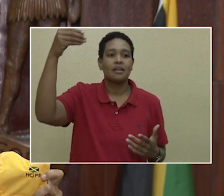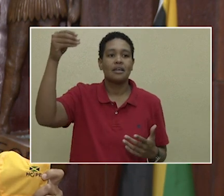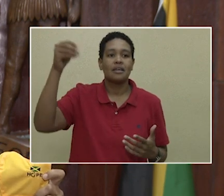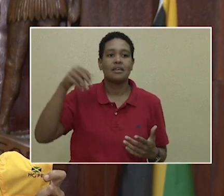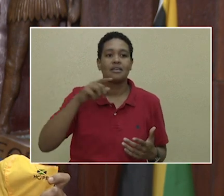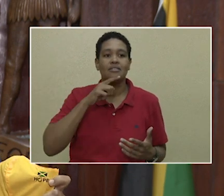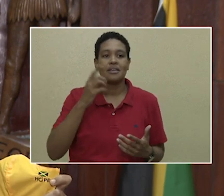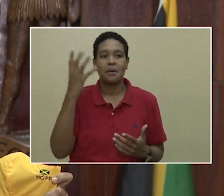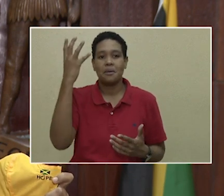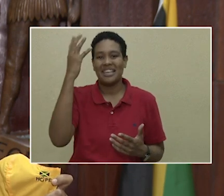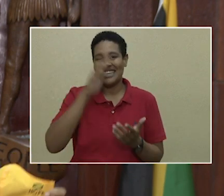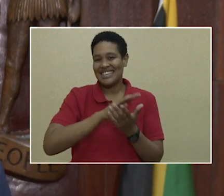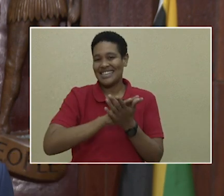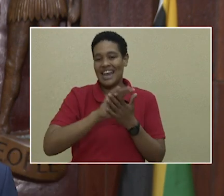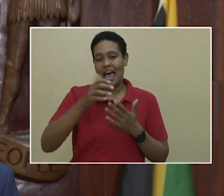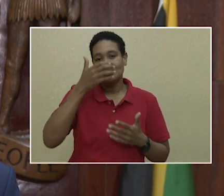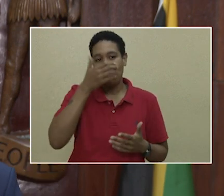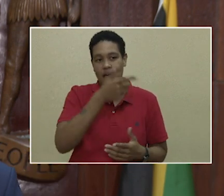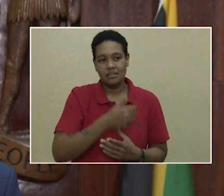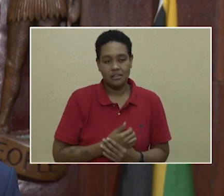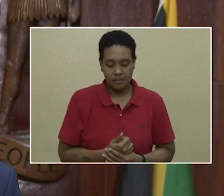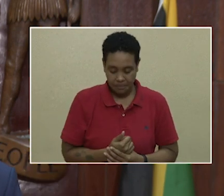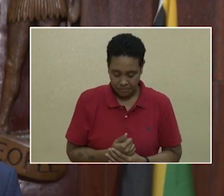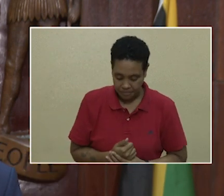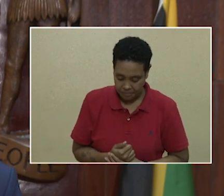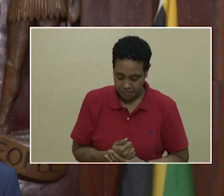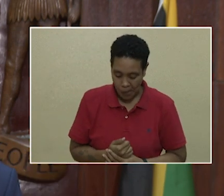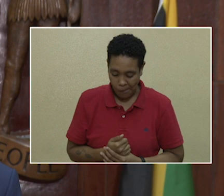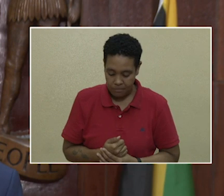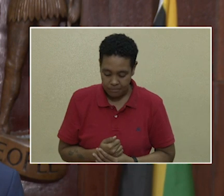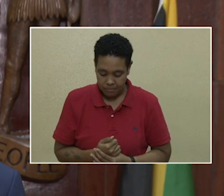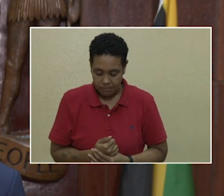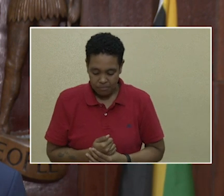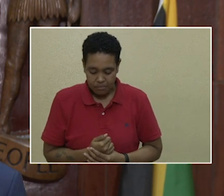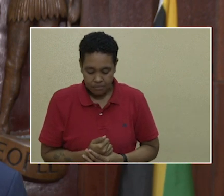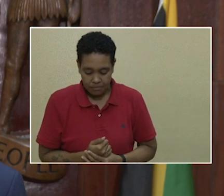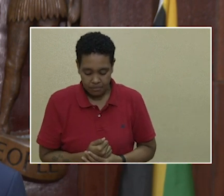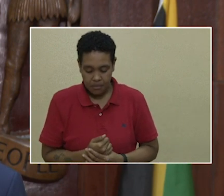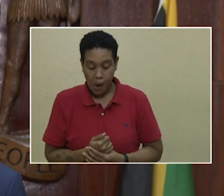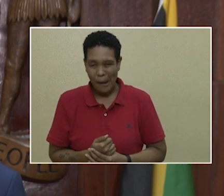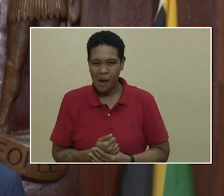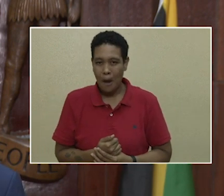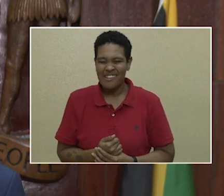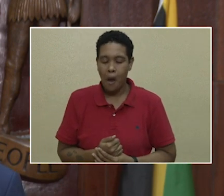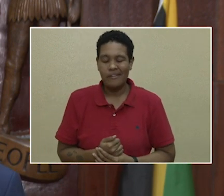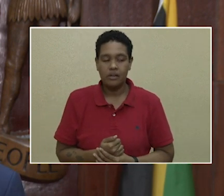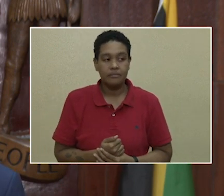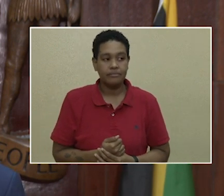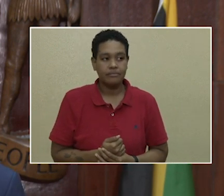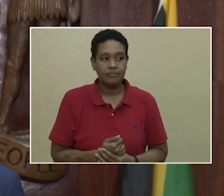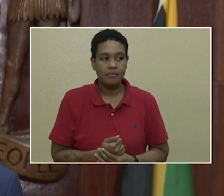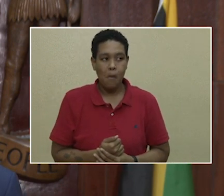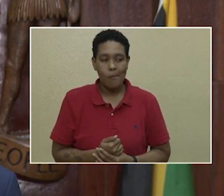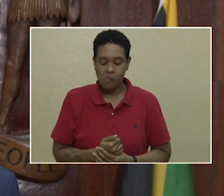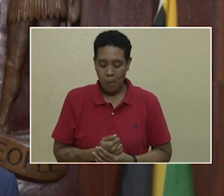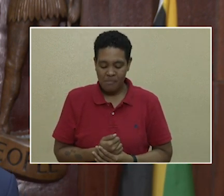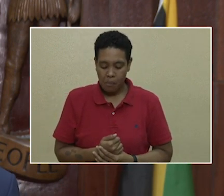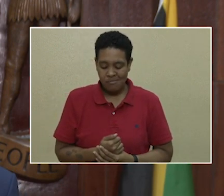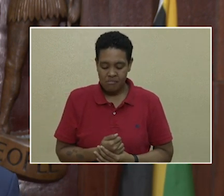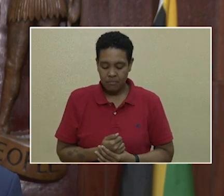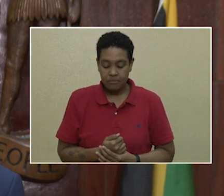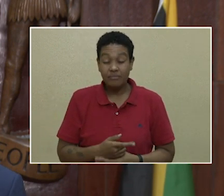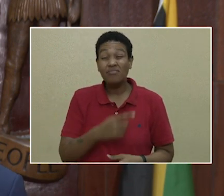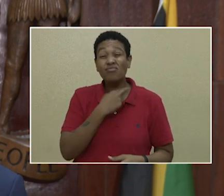pretty nice looking mask. However, there are risks associated with them, and they are